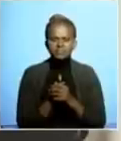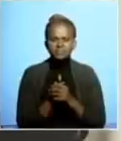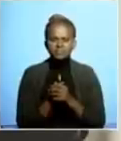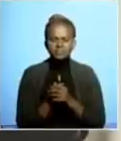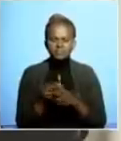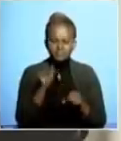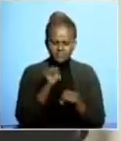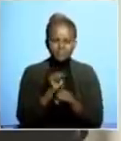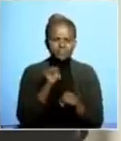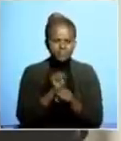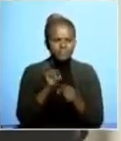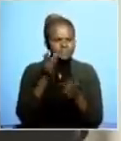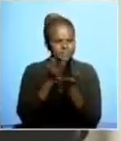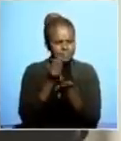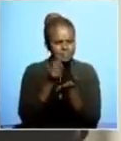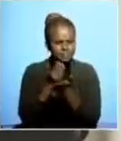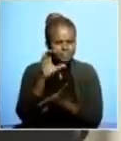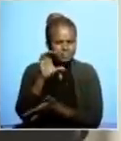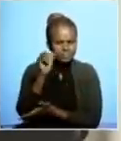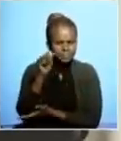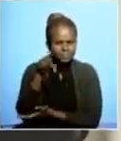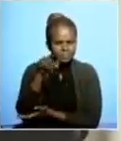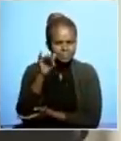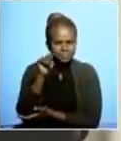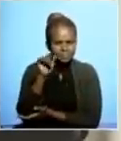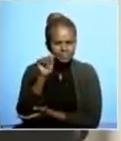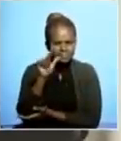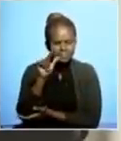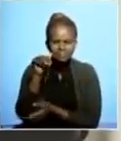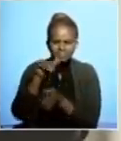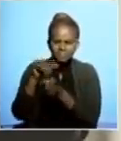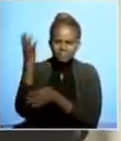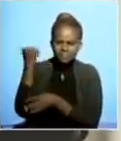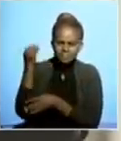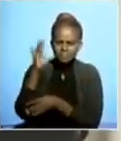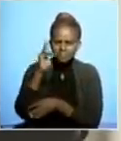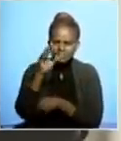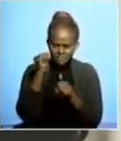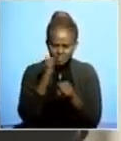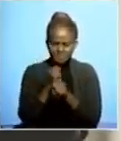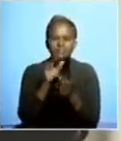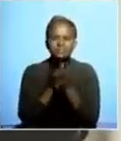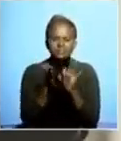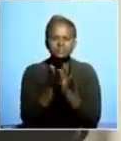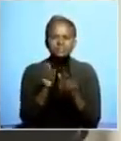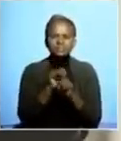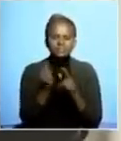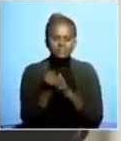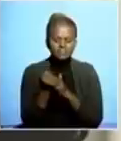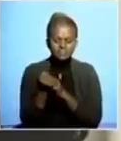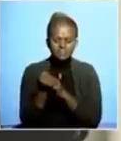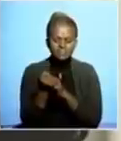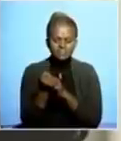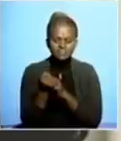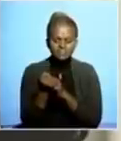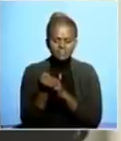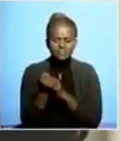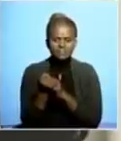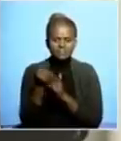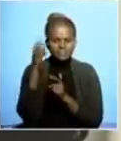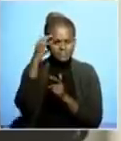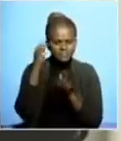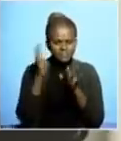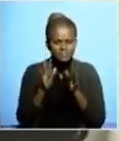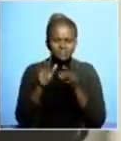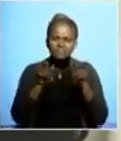working capital? In the last 7 years, it became a tradition that the contracting officers,